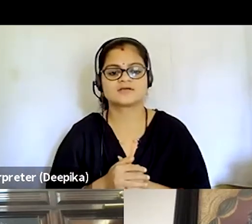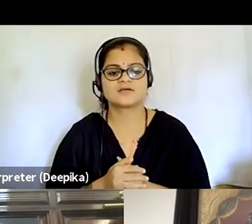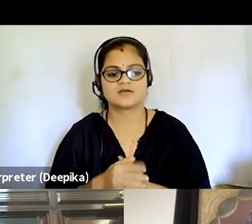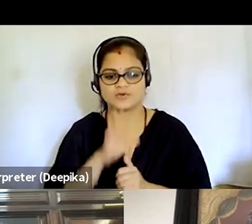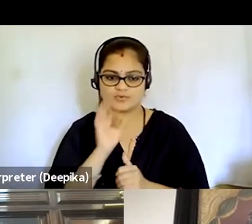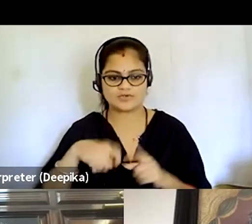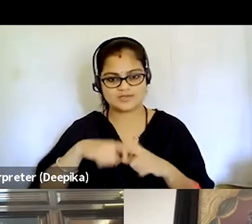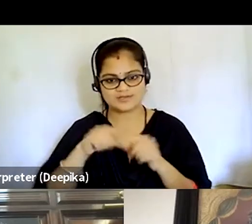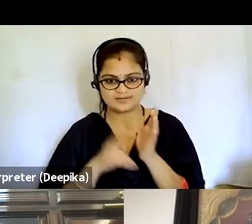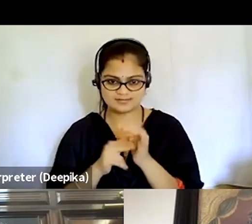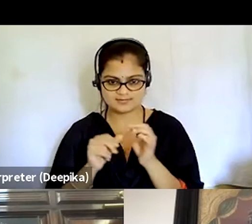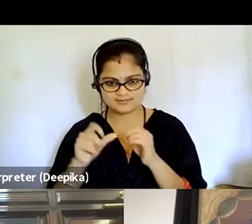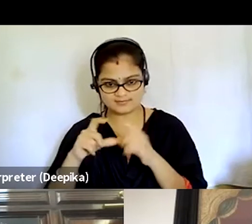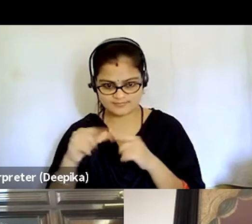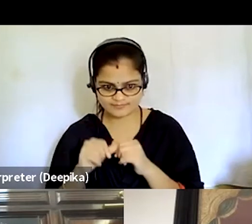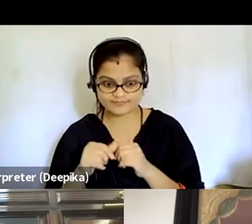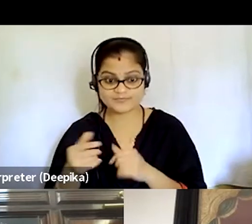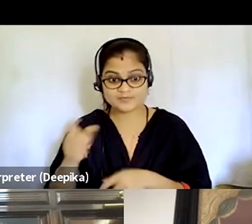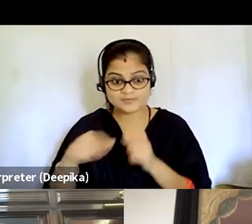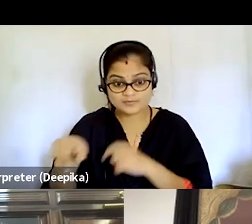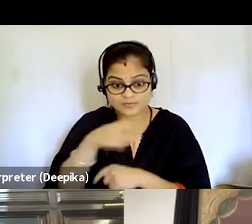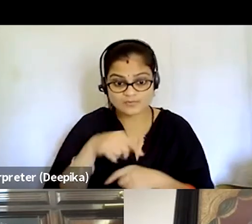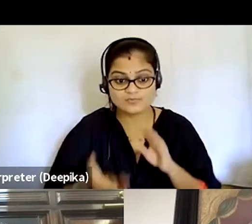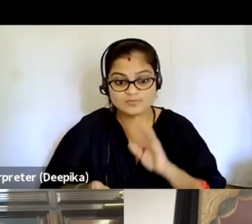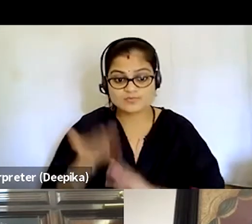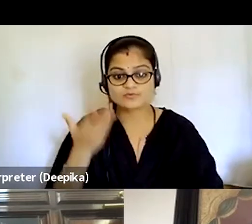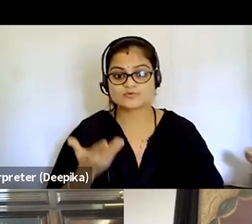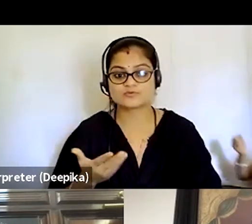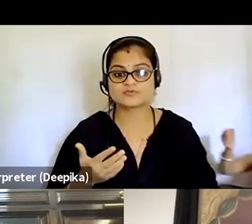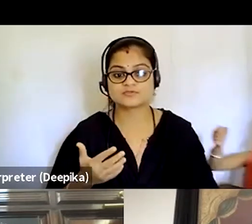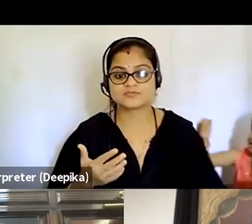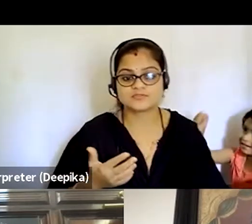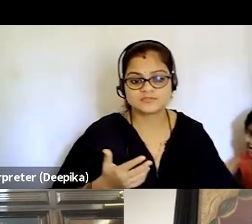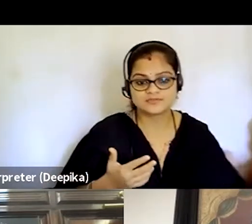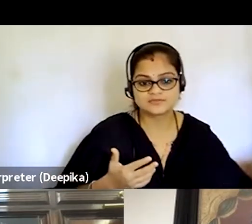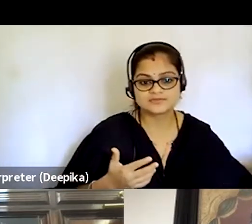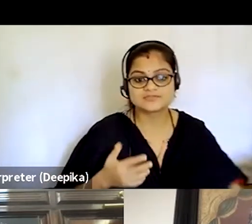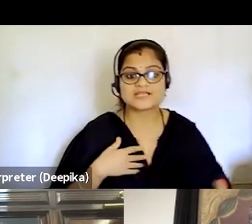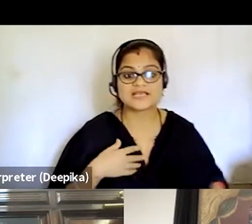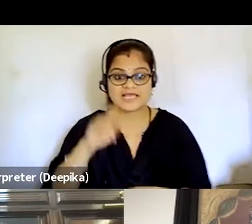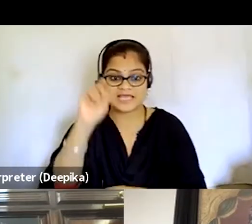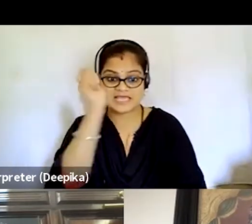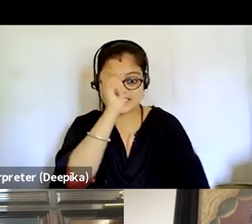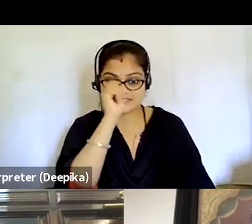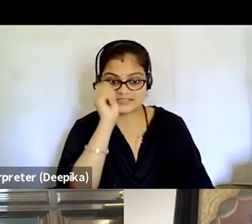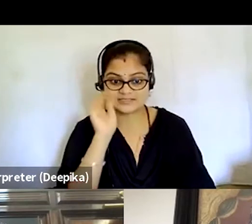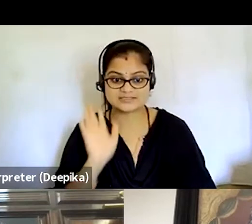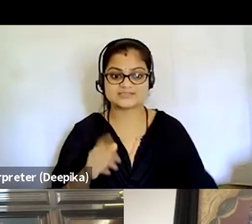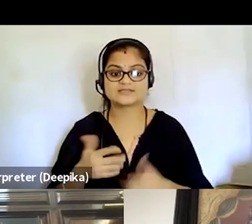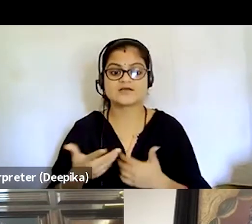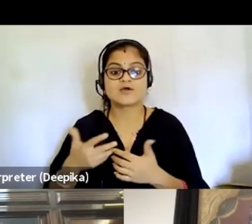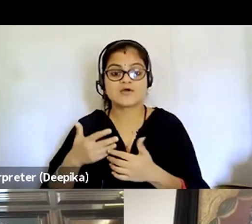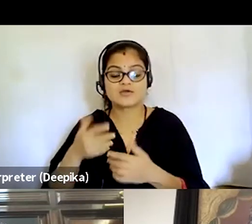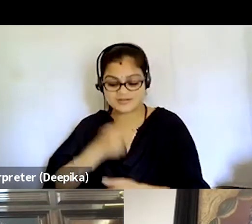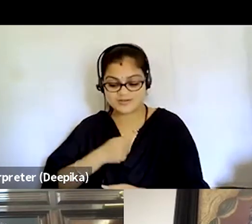main communication amongst people is still in English. And in our college days, all of